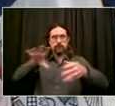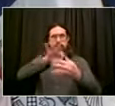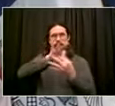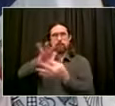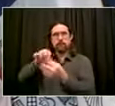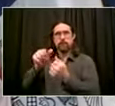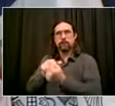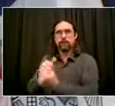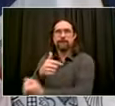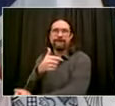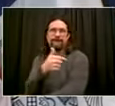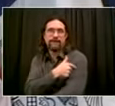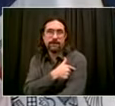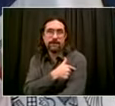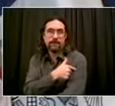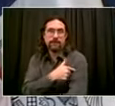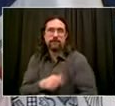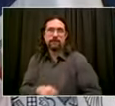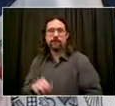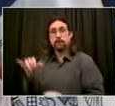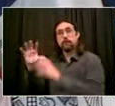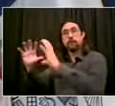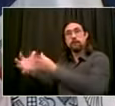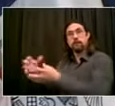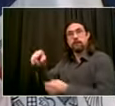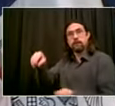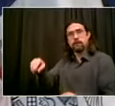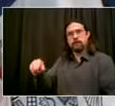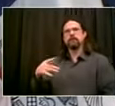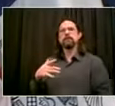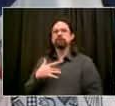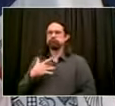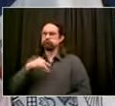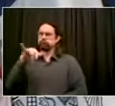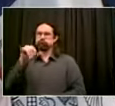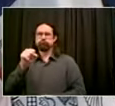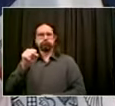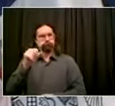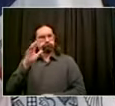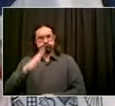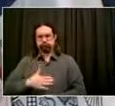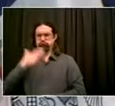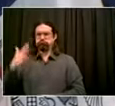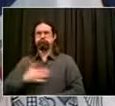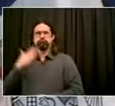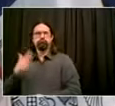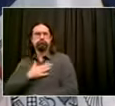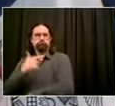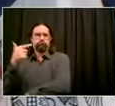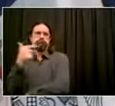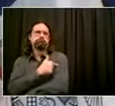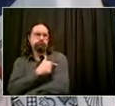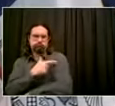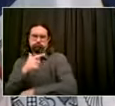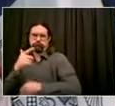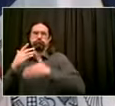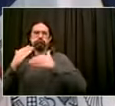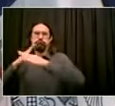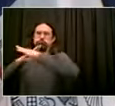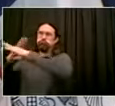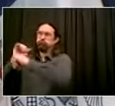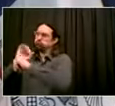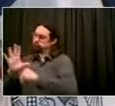this now, the challenge of having, this is a town and first responders that remembers the EPA guarantee about the air being safe